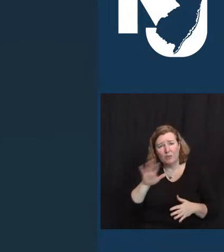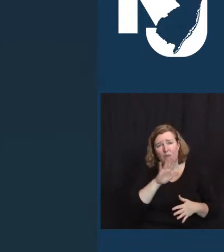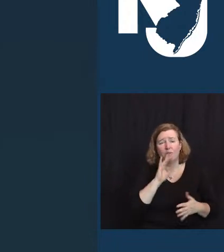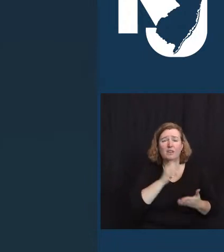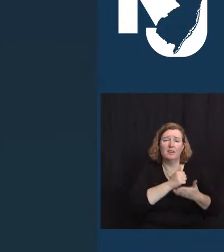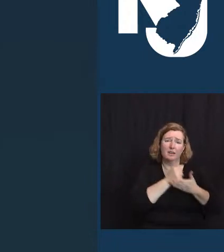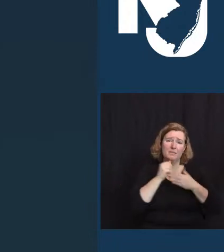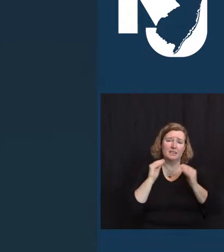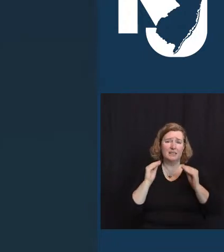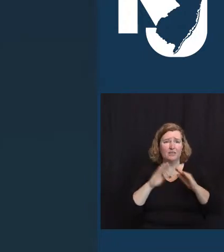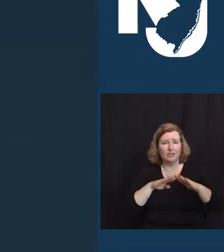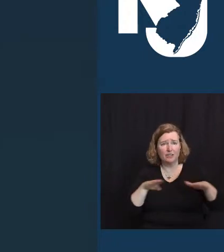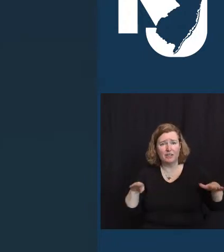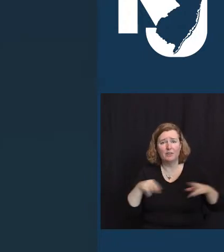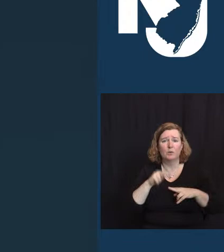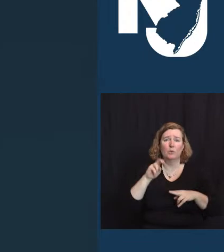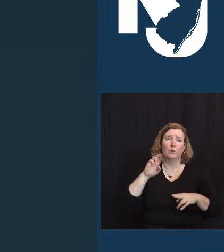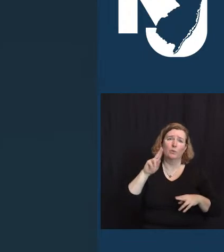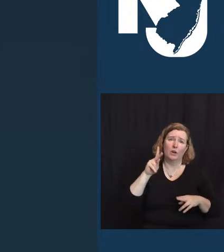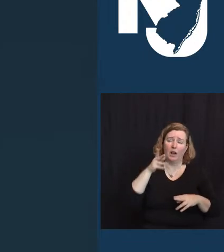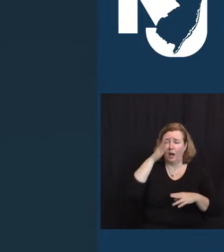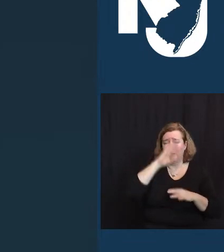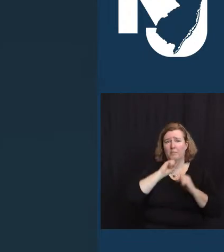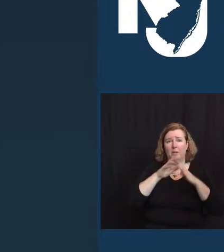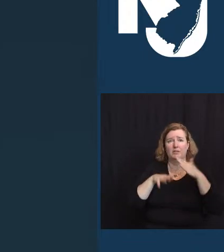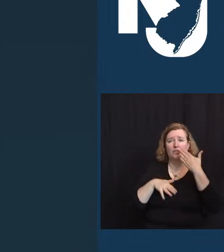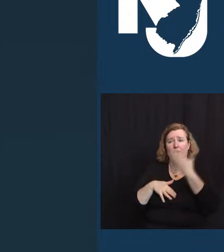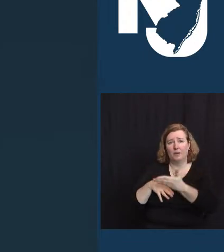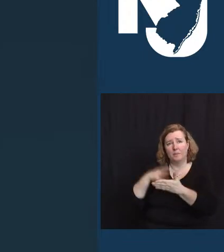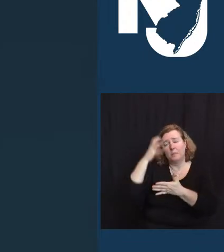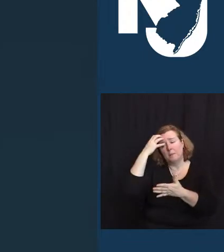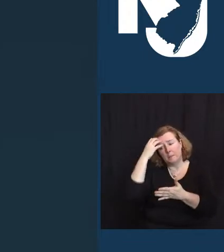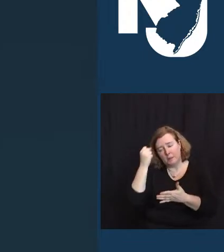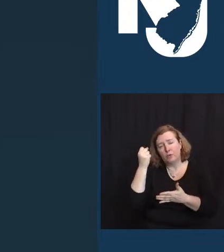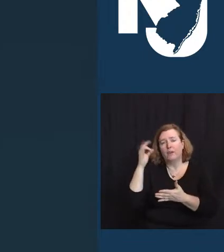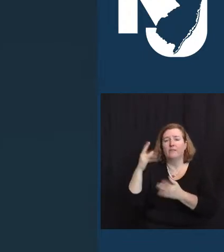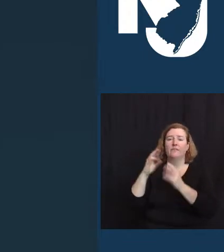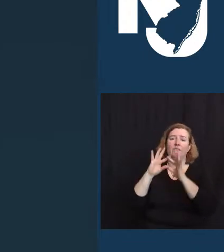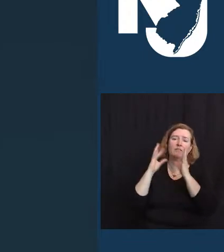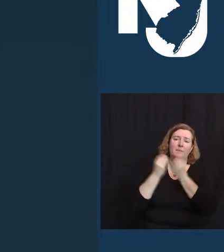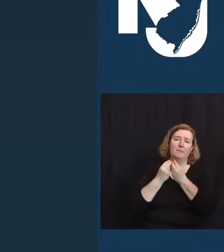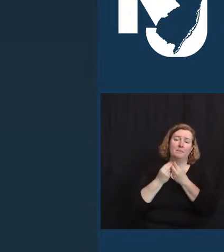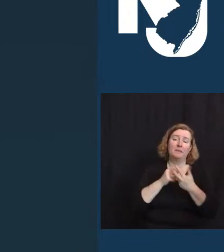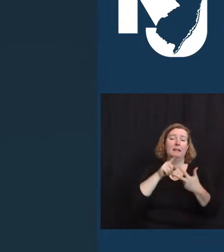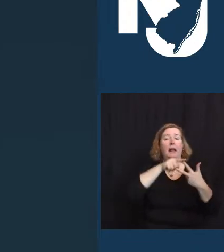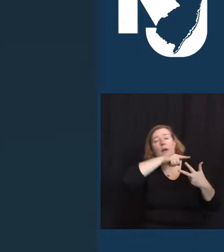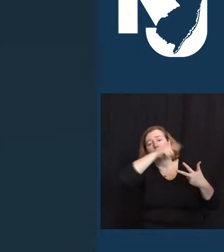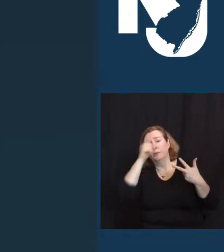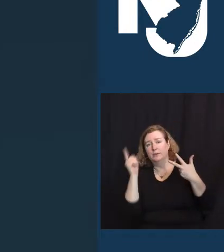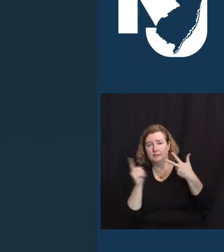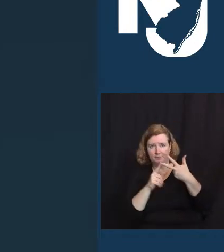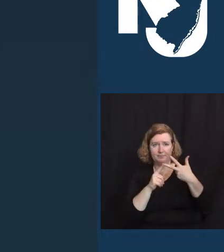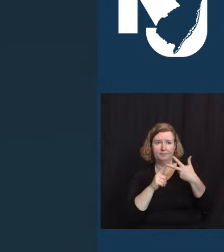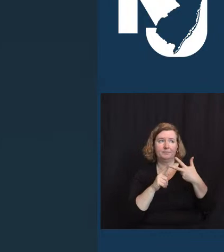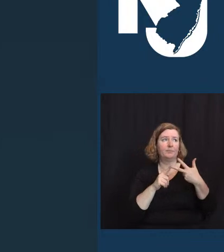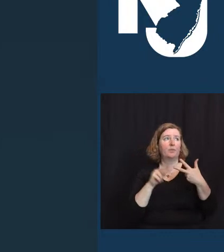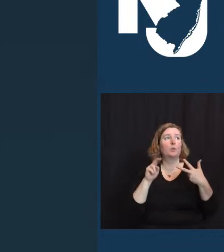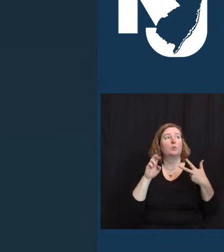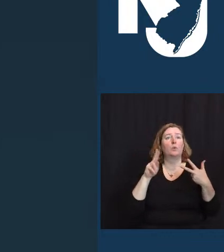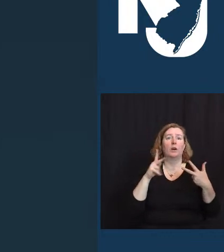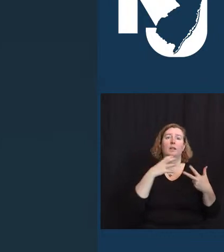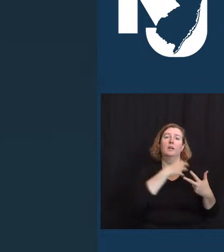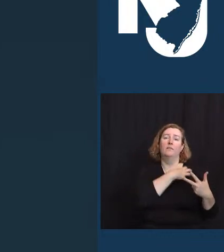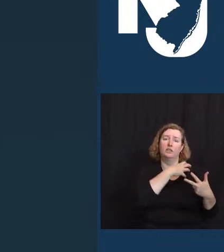over her memory, and her extraordinary family. And finally, for today, we honor Newark police officer Hector